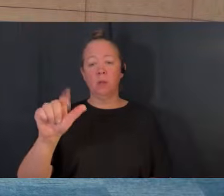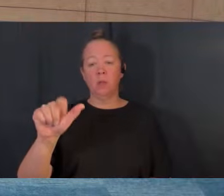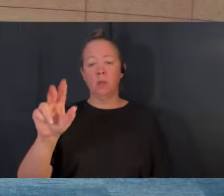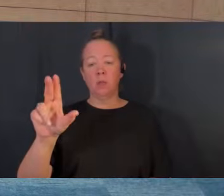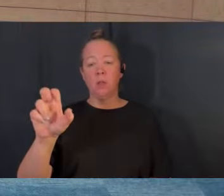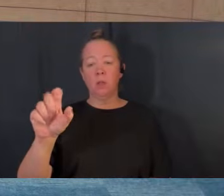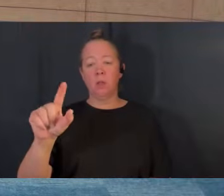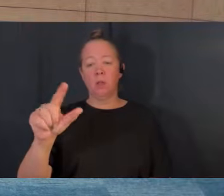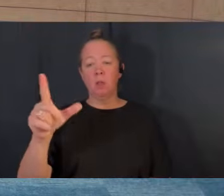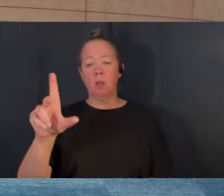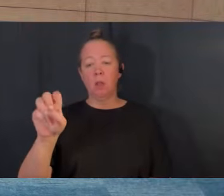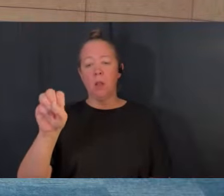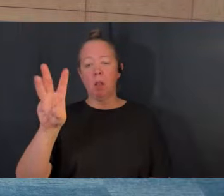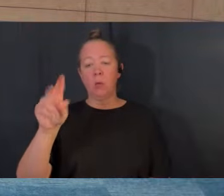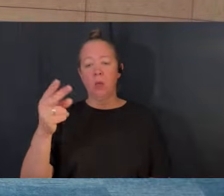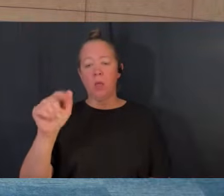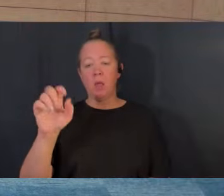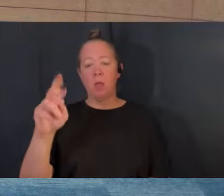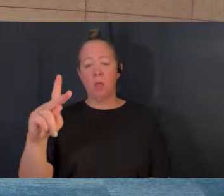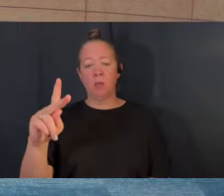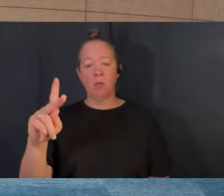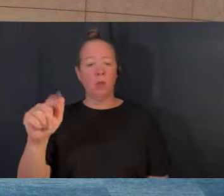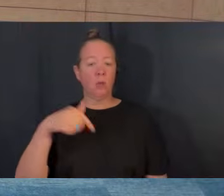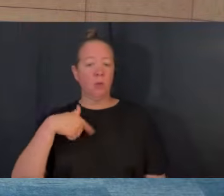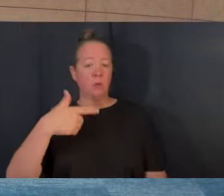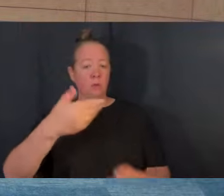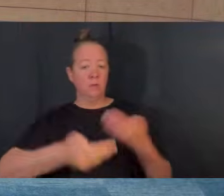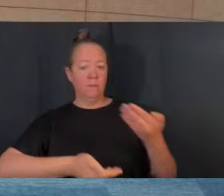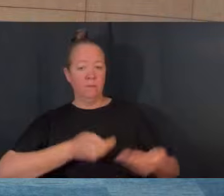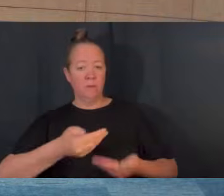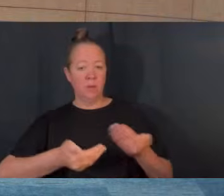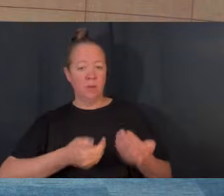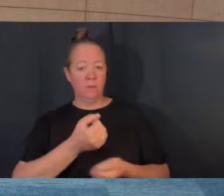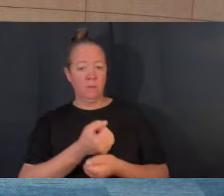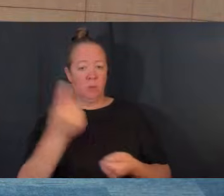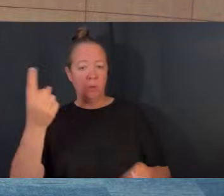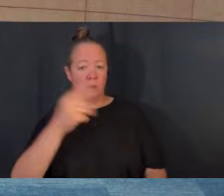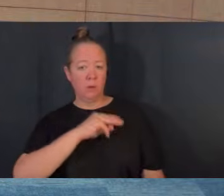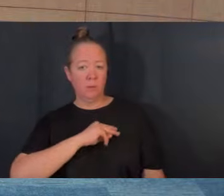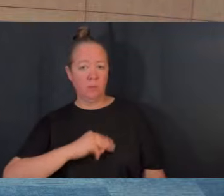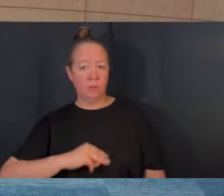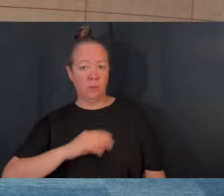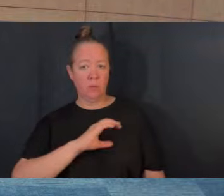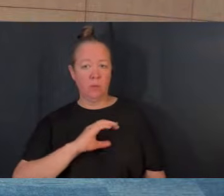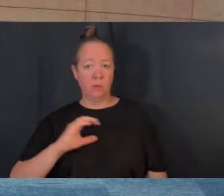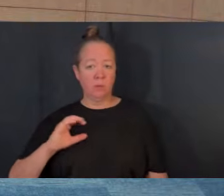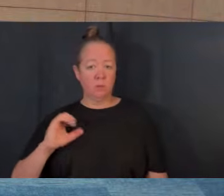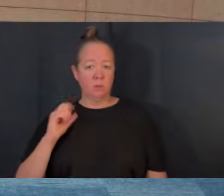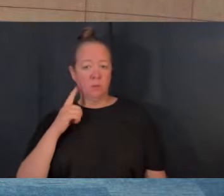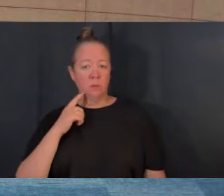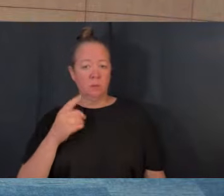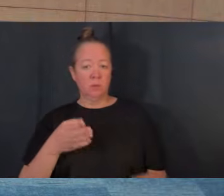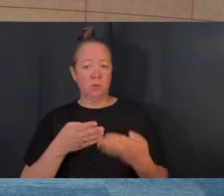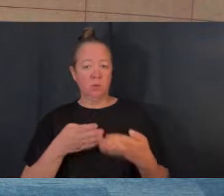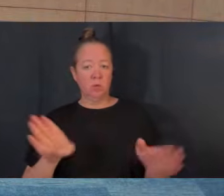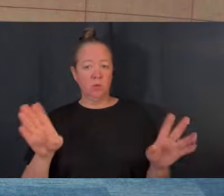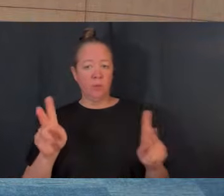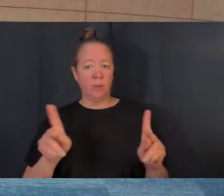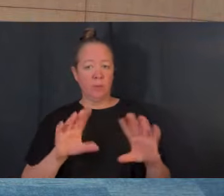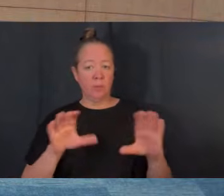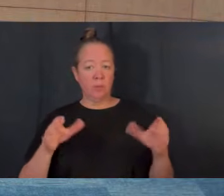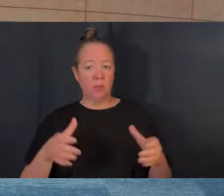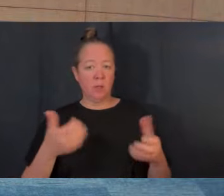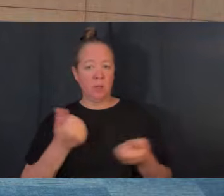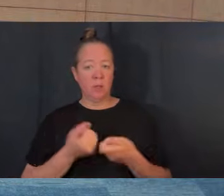I would invite everyone, mayor and council and general public, Ward 2 residents, anybody who's bored